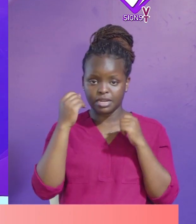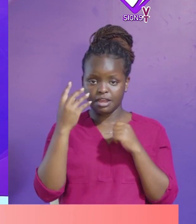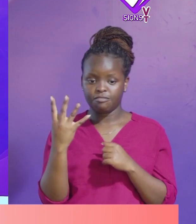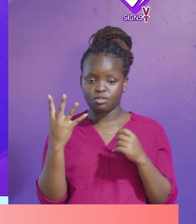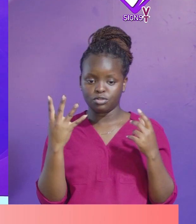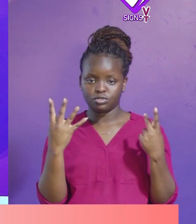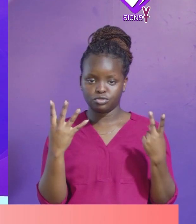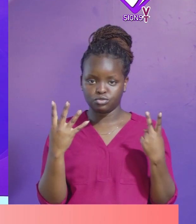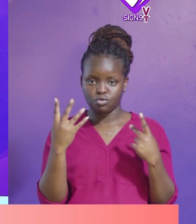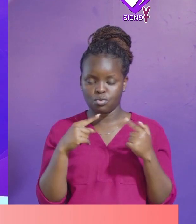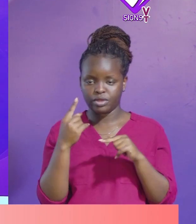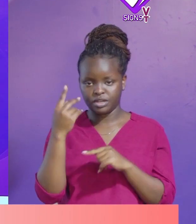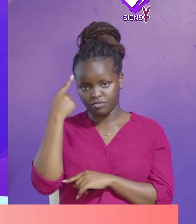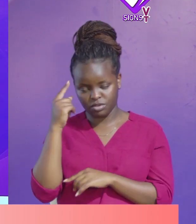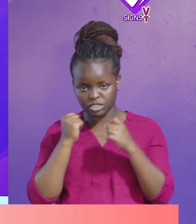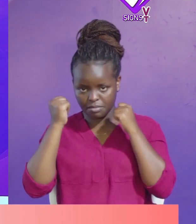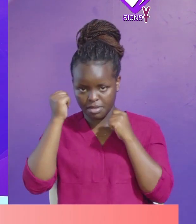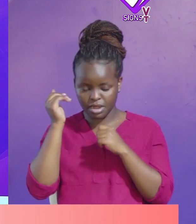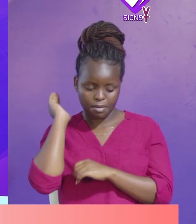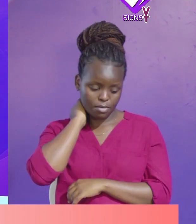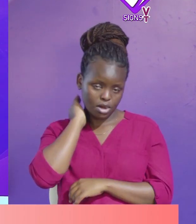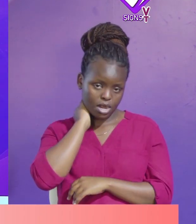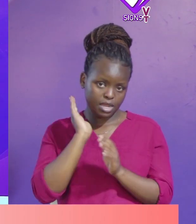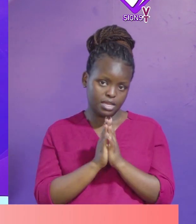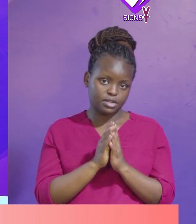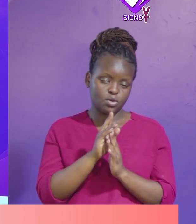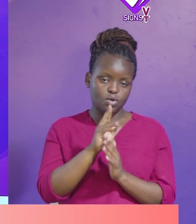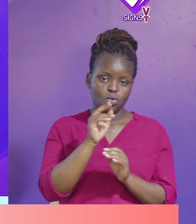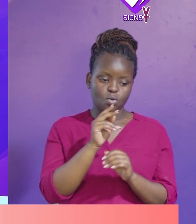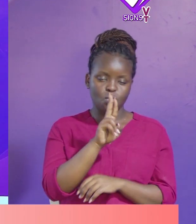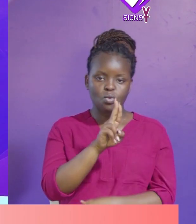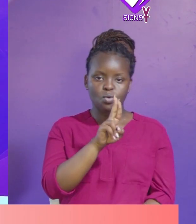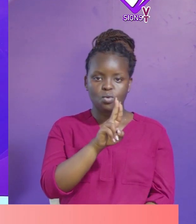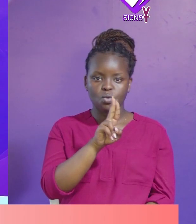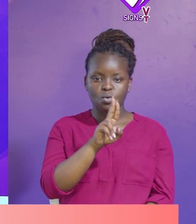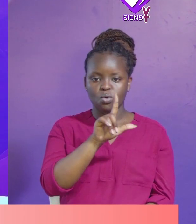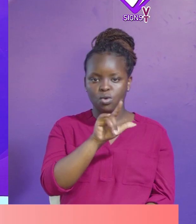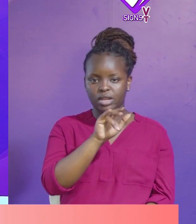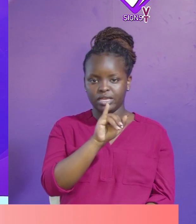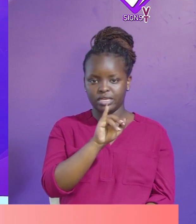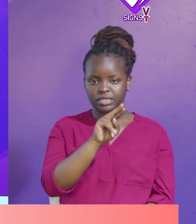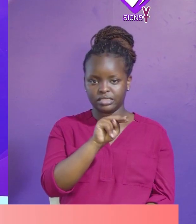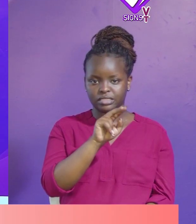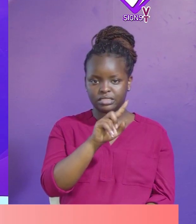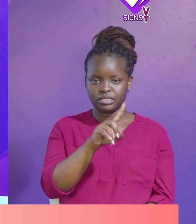for Shabana. Then Muranga Seal versus Ulinzi Stars. It was a 1-0 for Ulinzi Stars. Gor Mahia was stunned and beaten